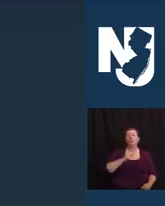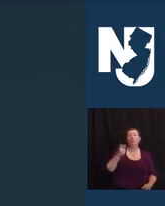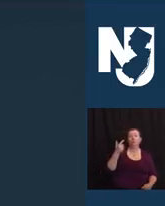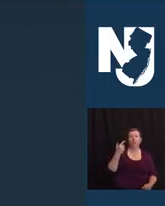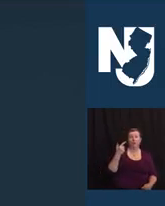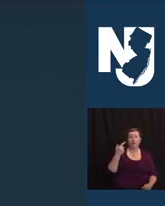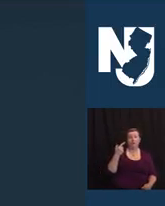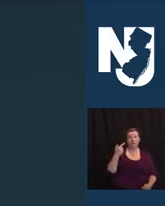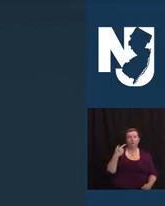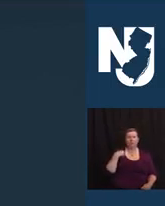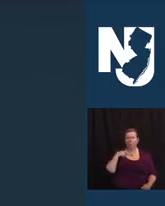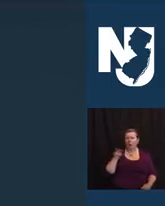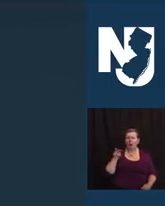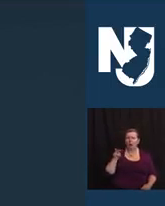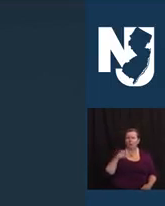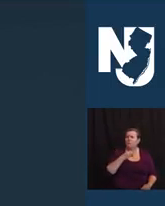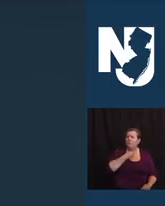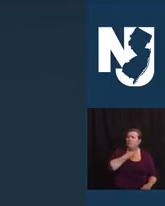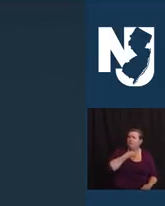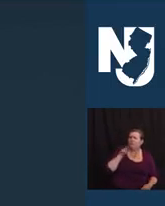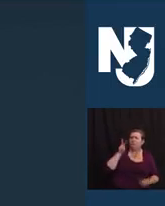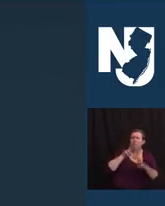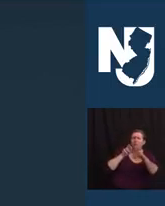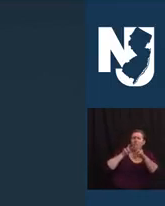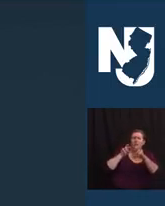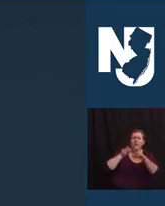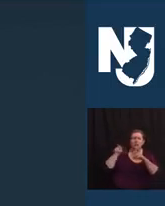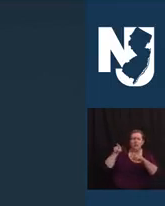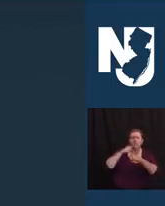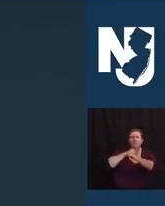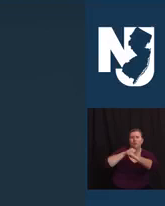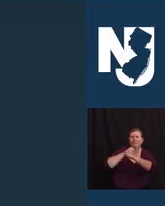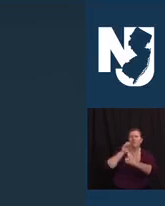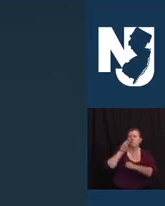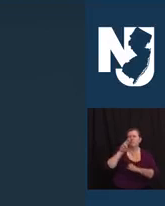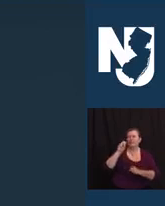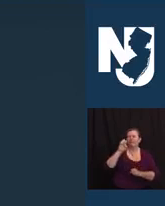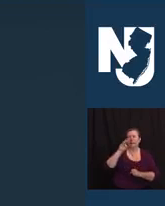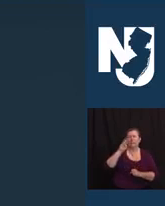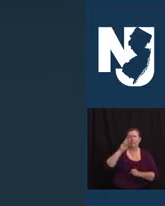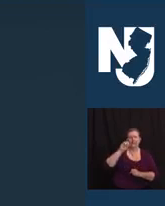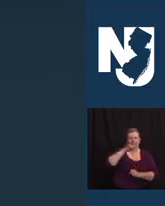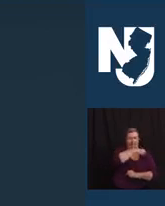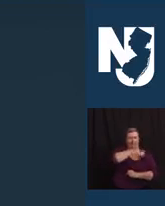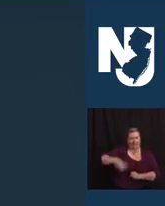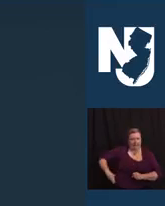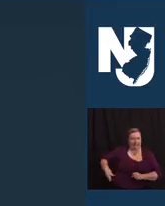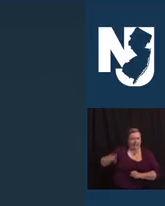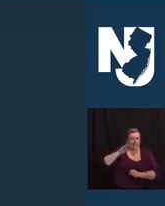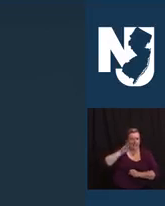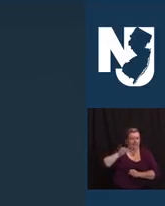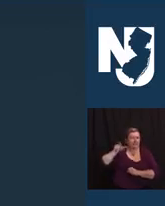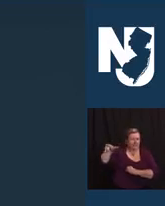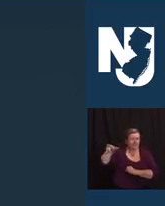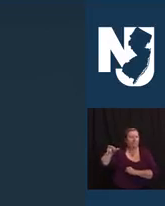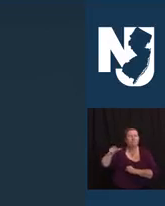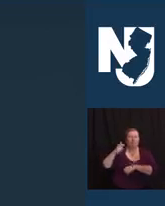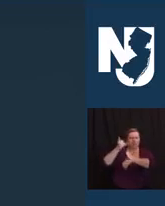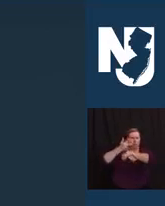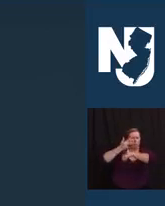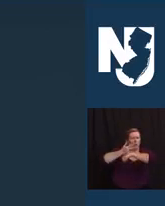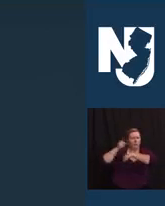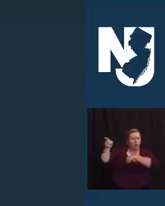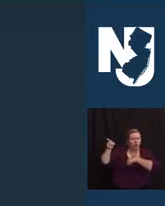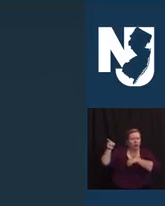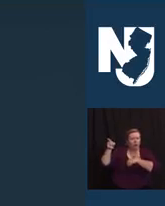United States Marines he saw standing guard outside the U.S. Embassy in Guatemala City, and he knew his future was coming to the